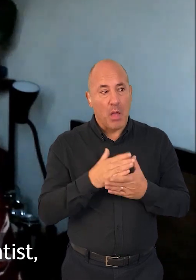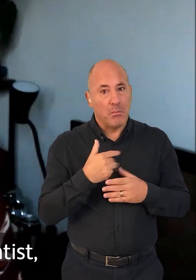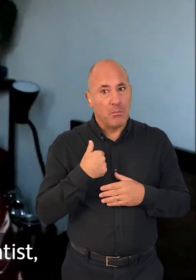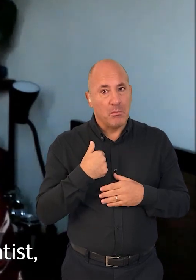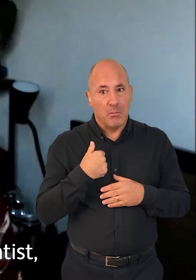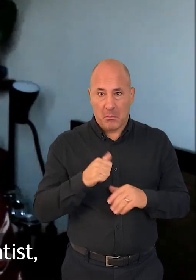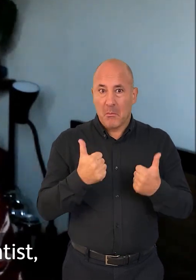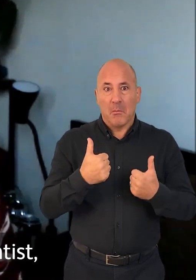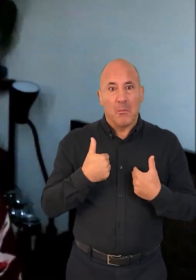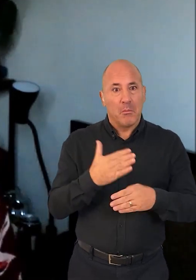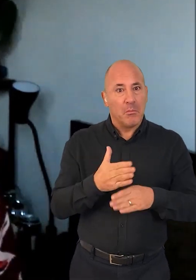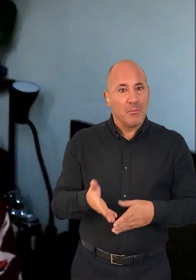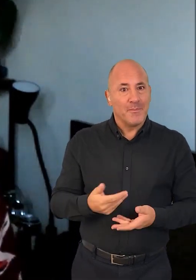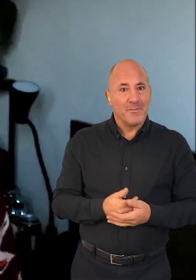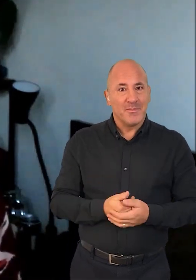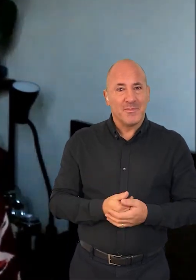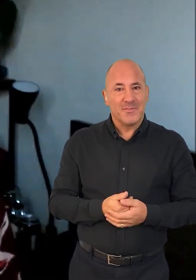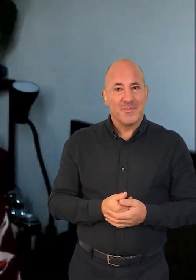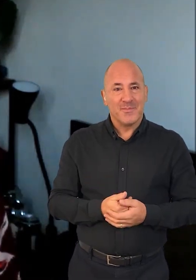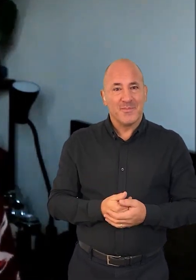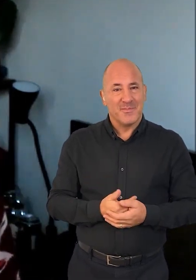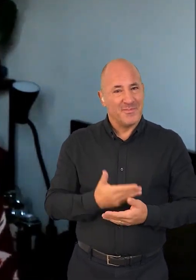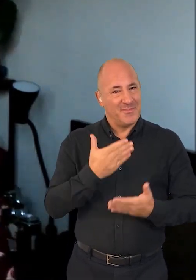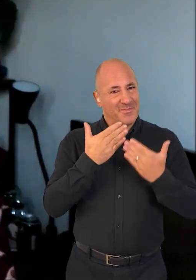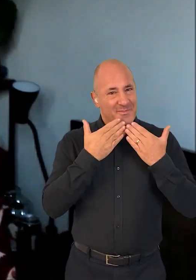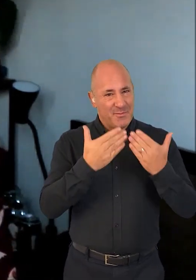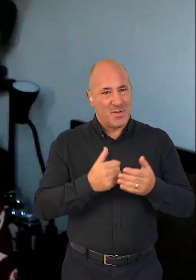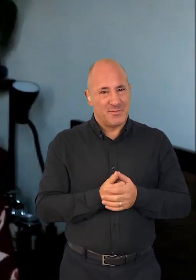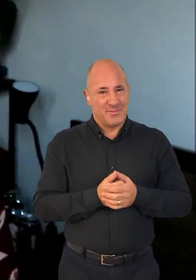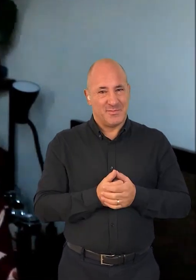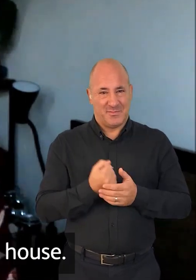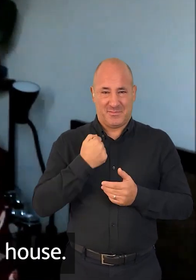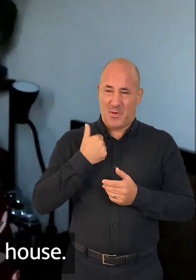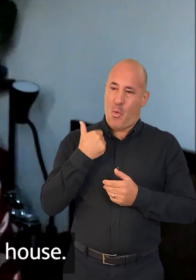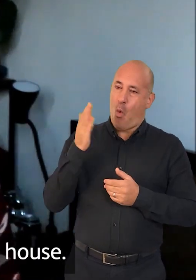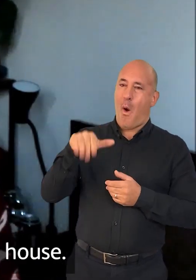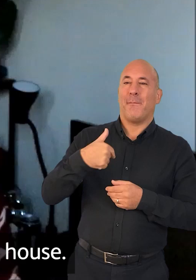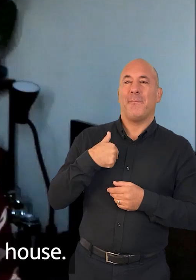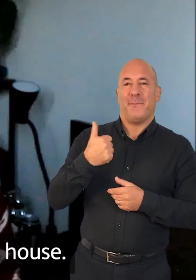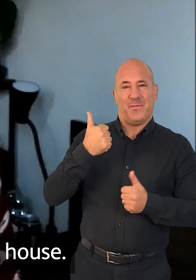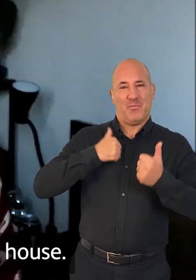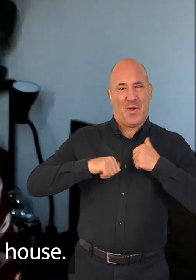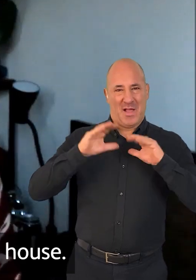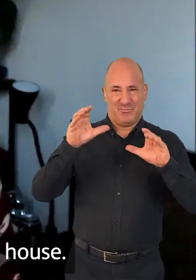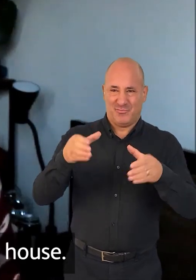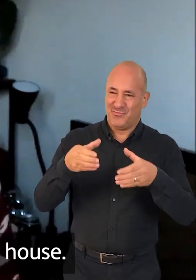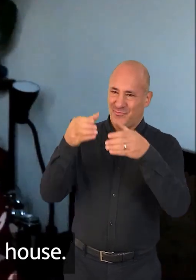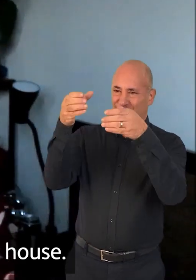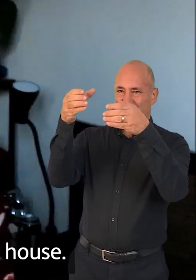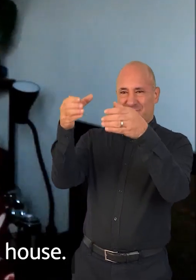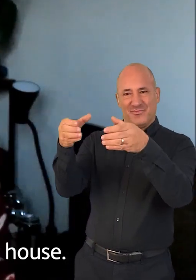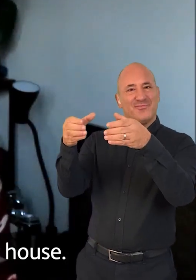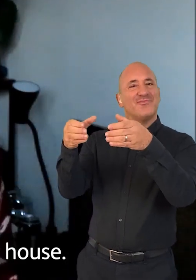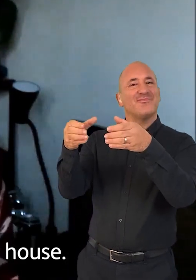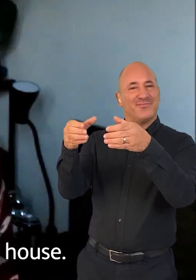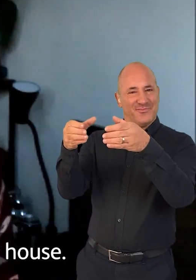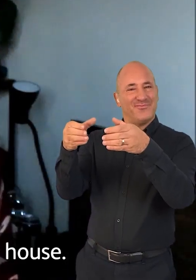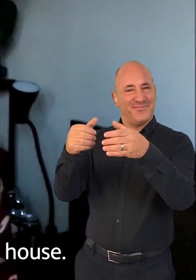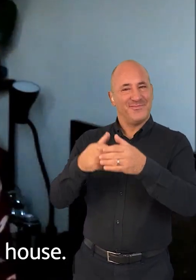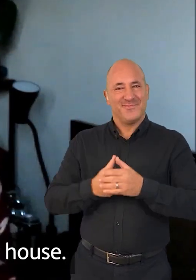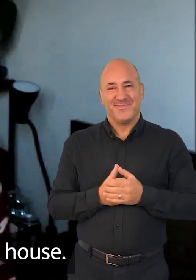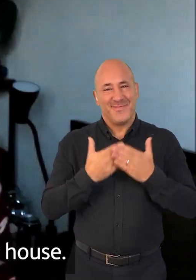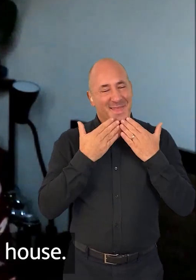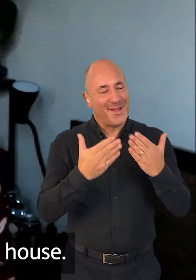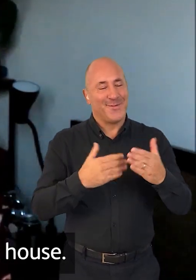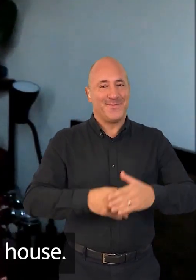scientist, and good at it. So thank you very much, and this is going to go pride of place in